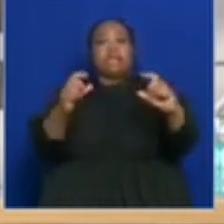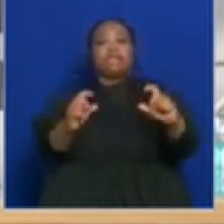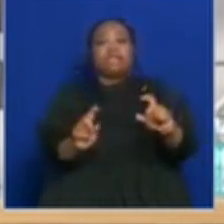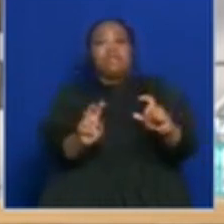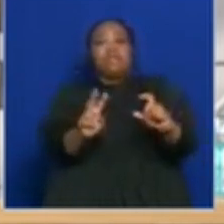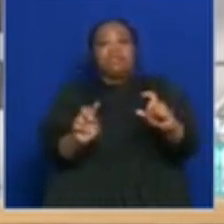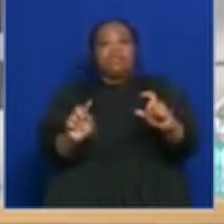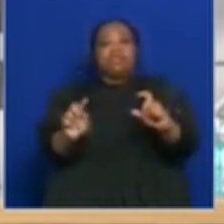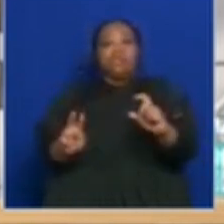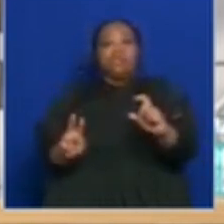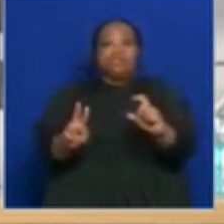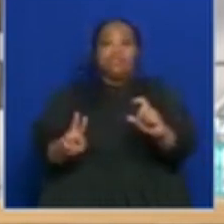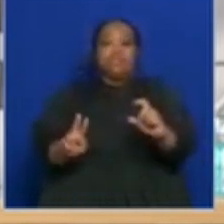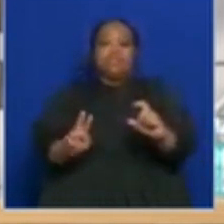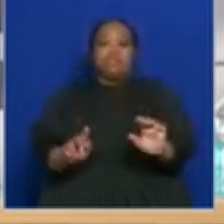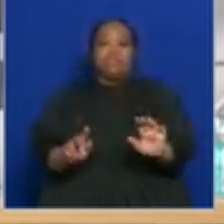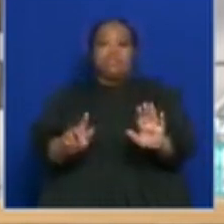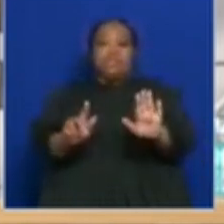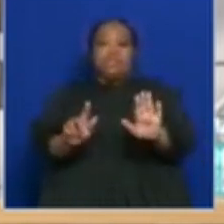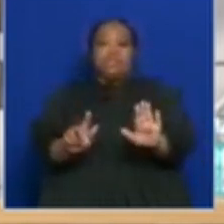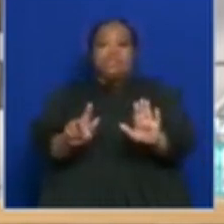7 sub-questions.